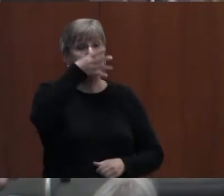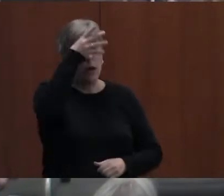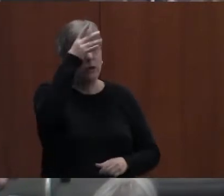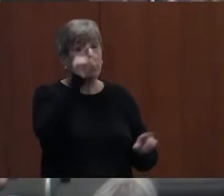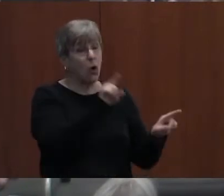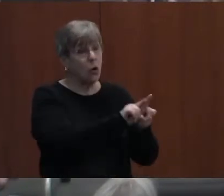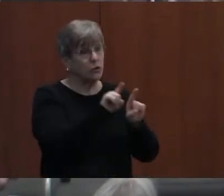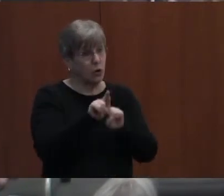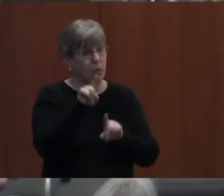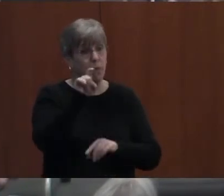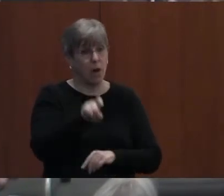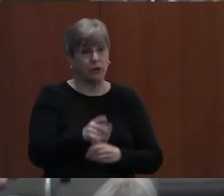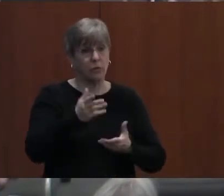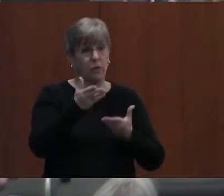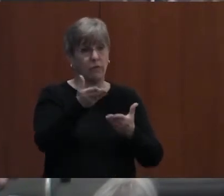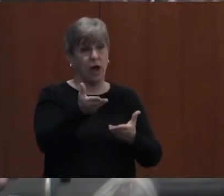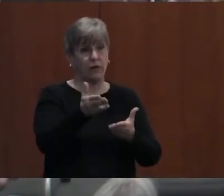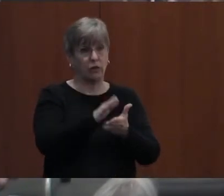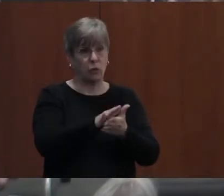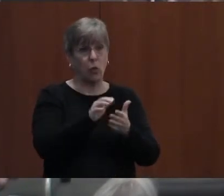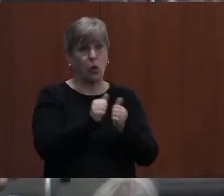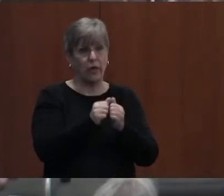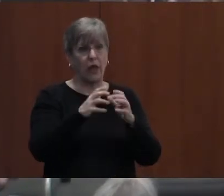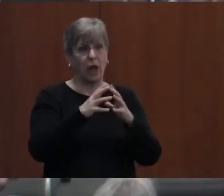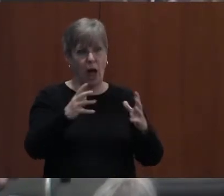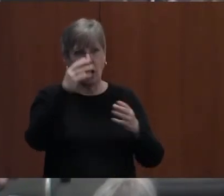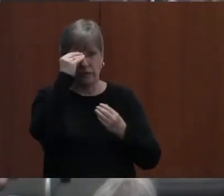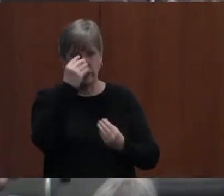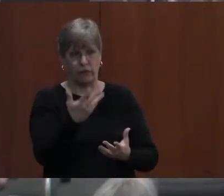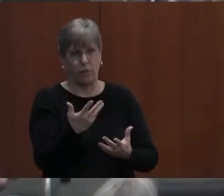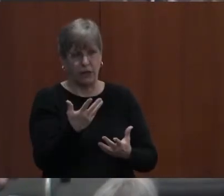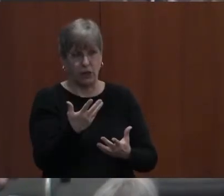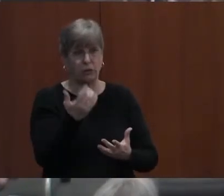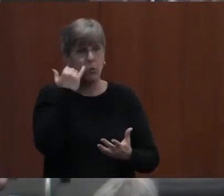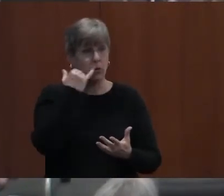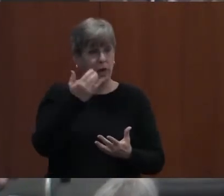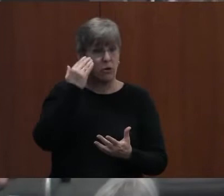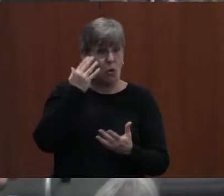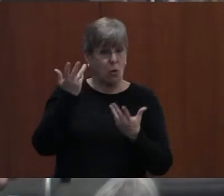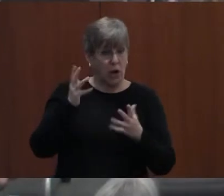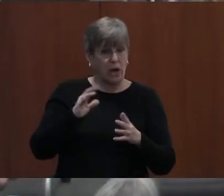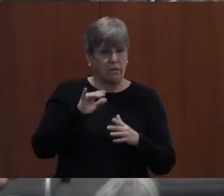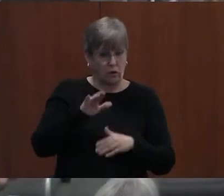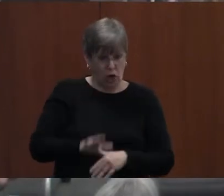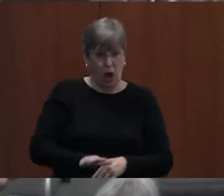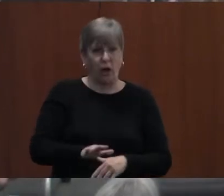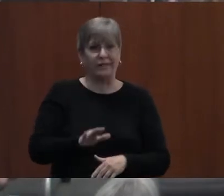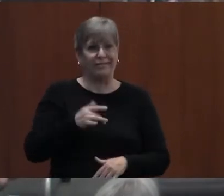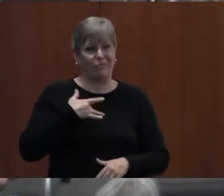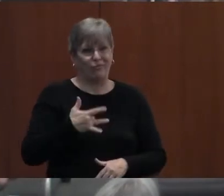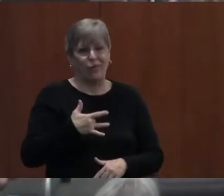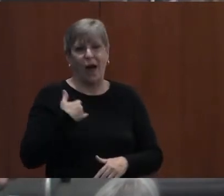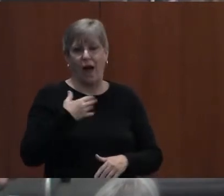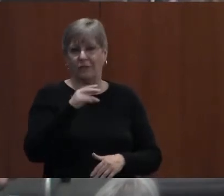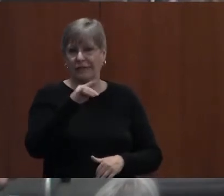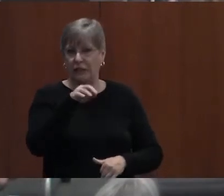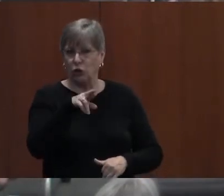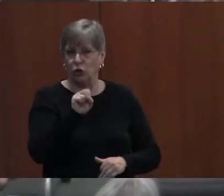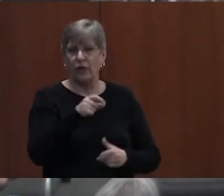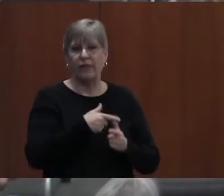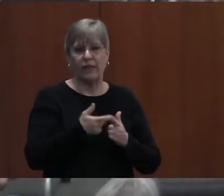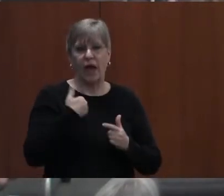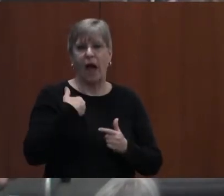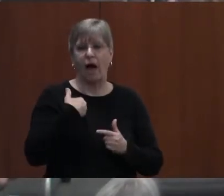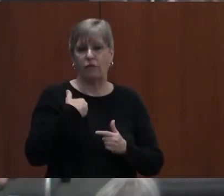must also provide the school with a lot of information. If they know their child is likely to have seizures, they